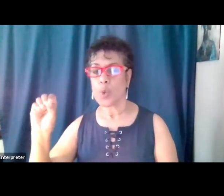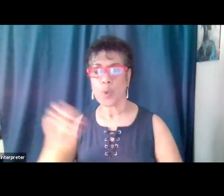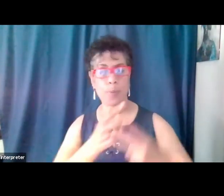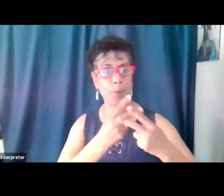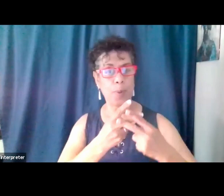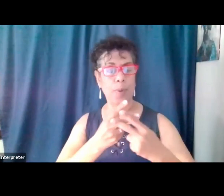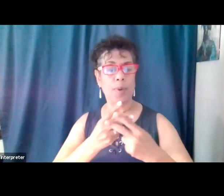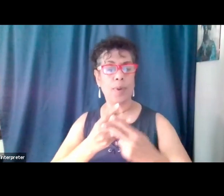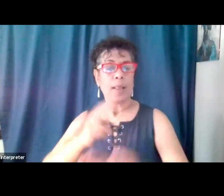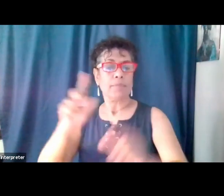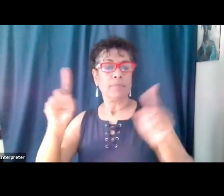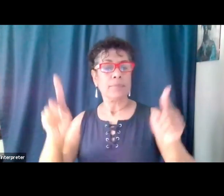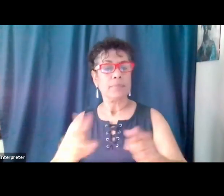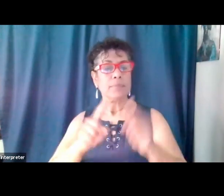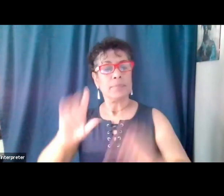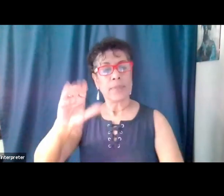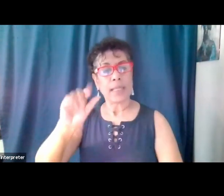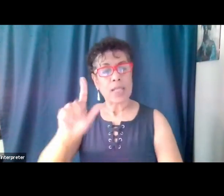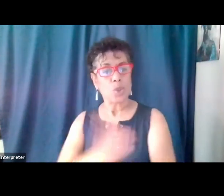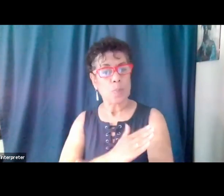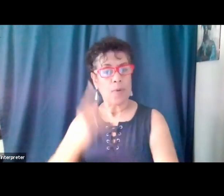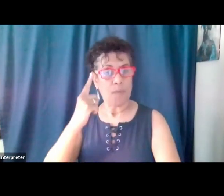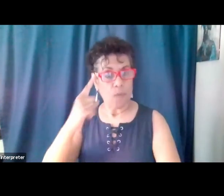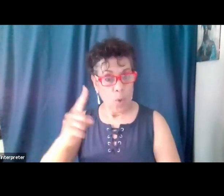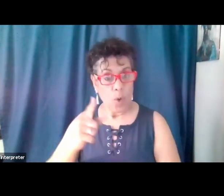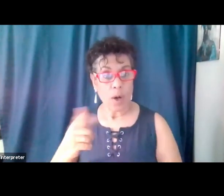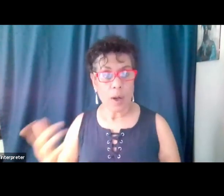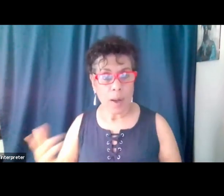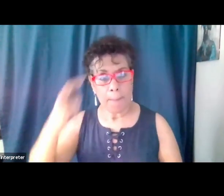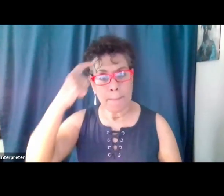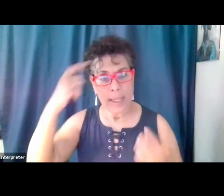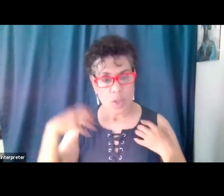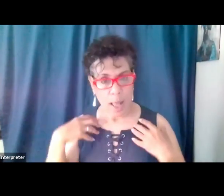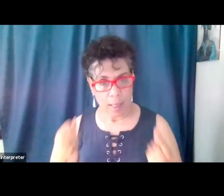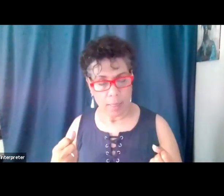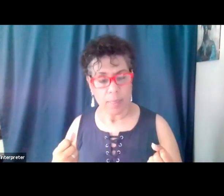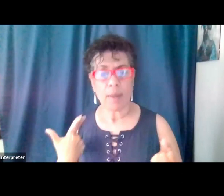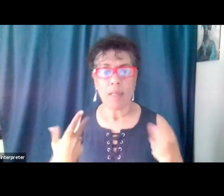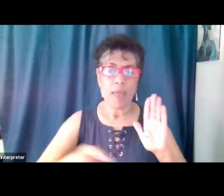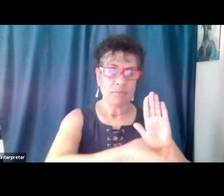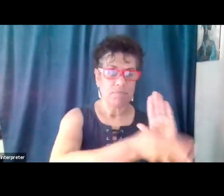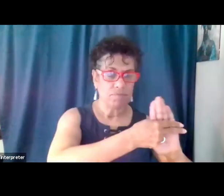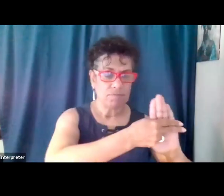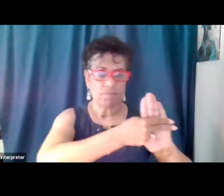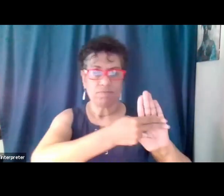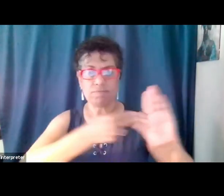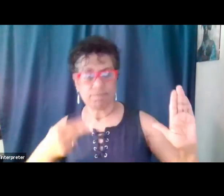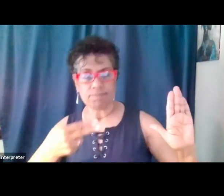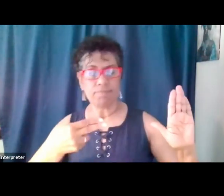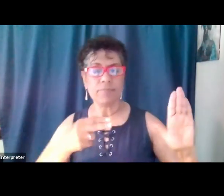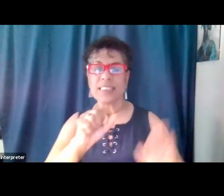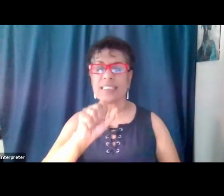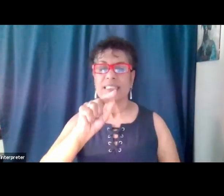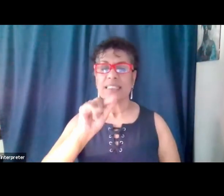for mental health. Our mission is to erase the stigma surrounding mental illnesses, and we do this